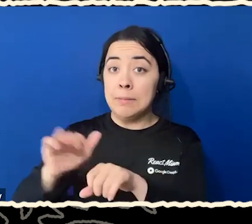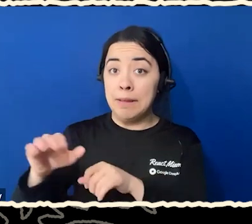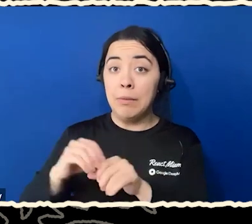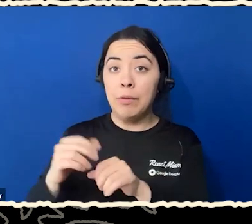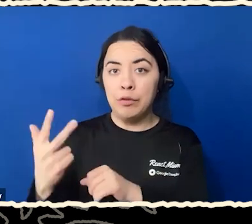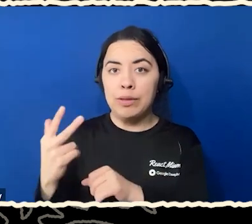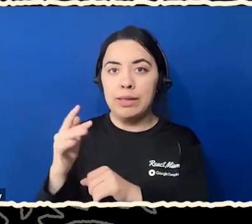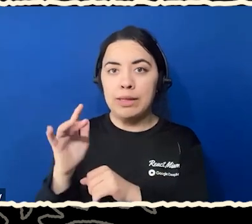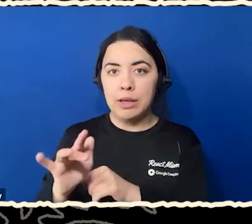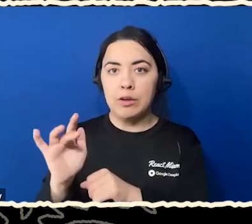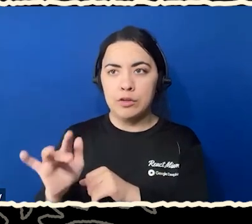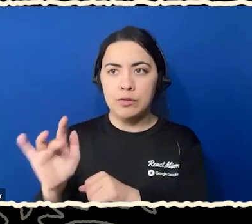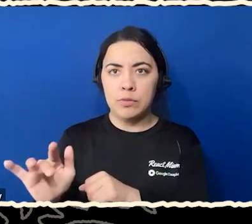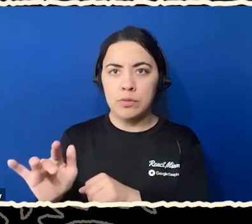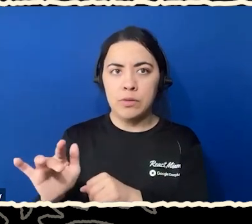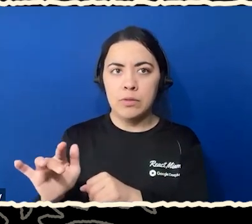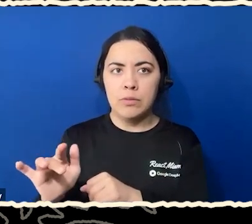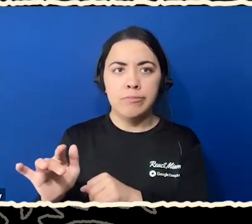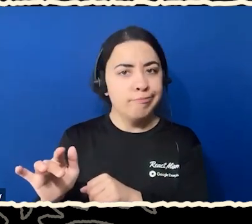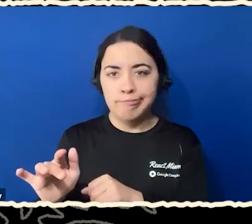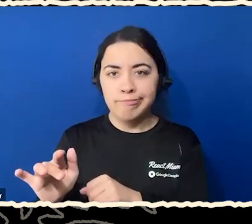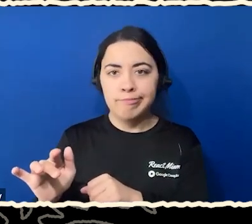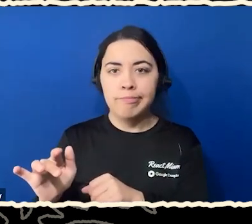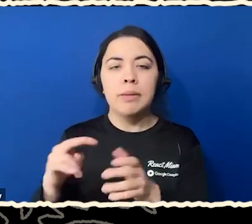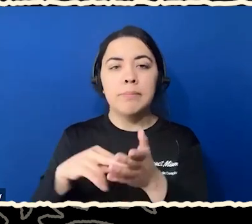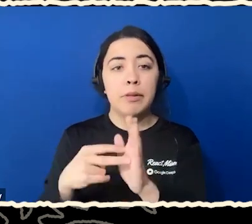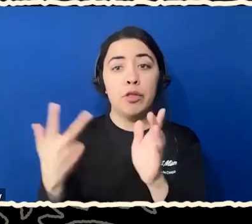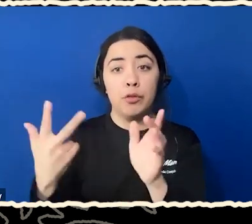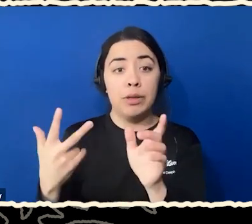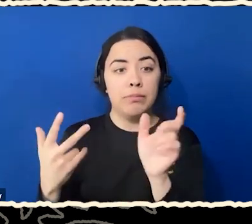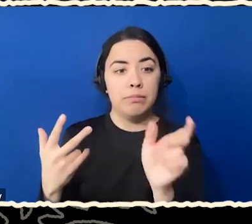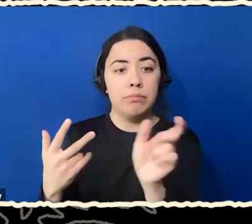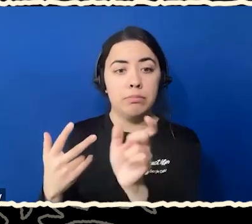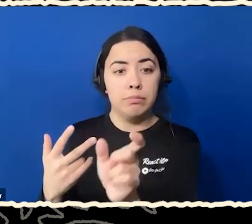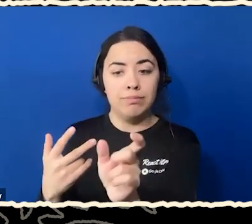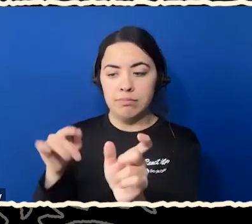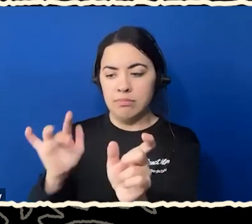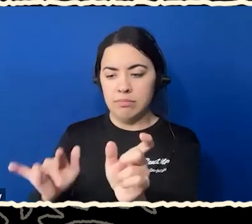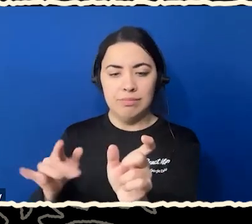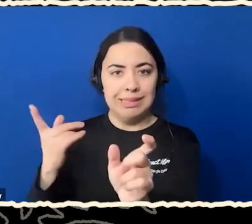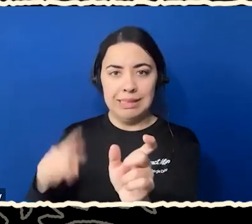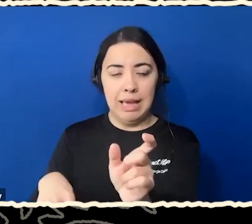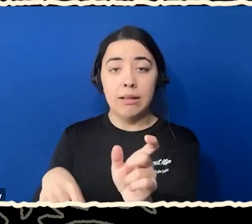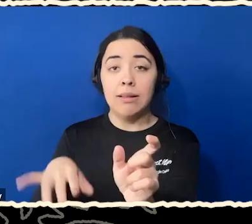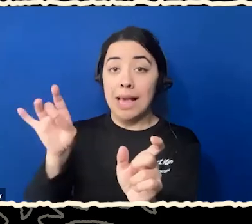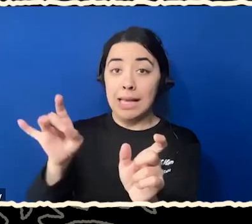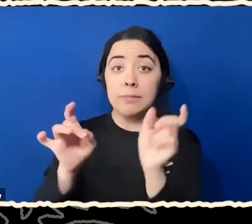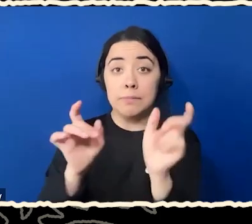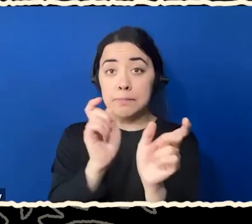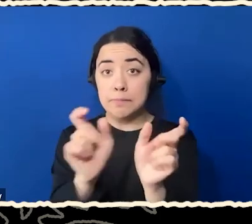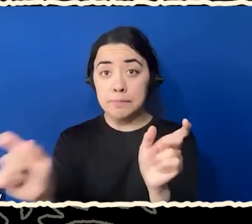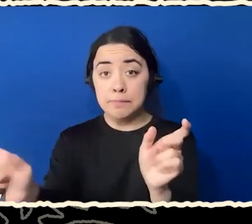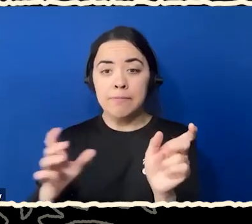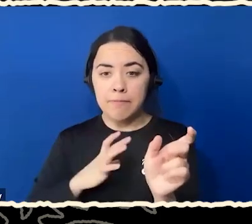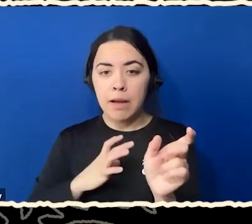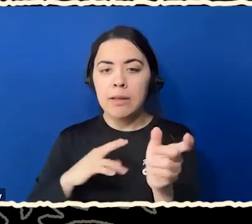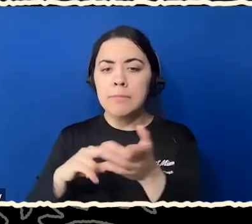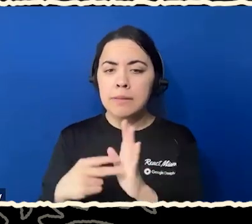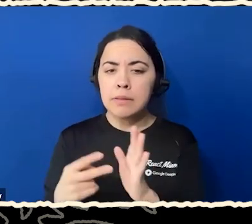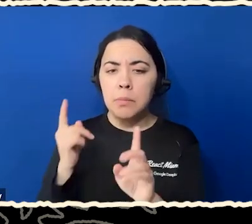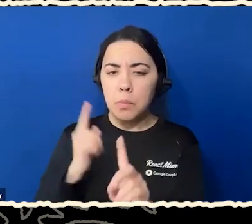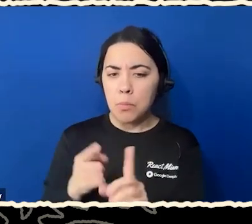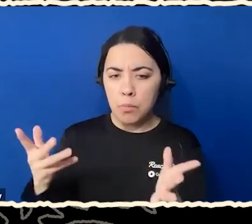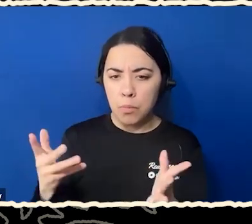characters. That's not. So the automaton decides, do we move to account created or do we stay and wait? That's